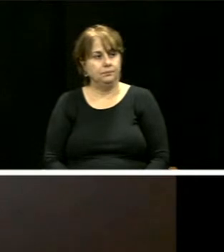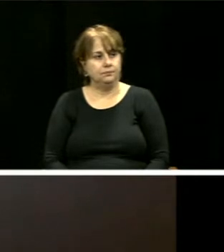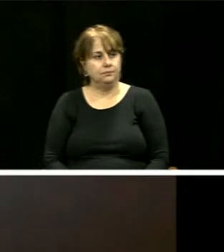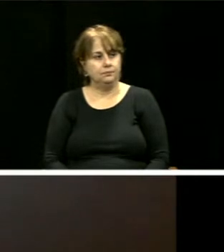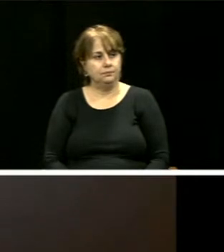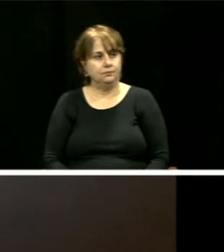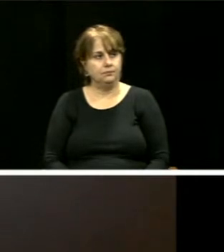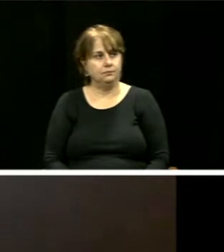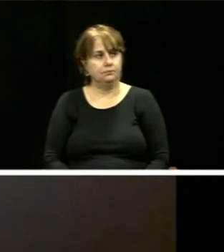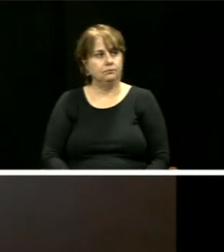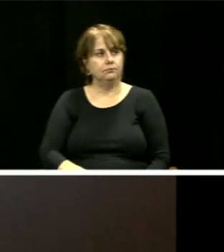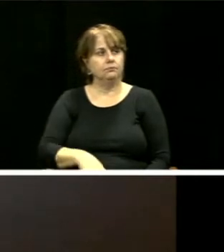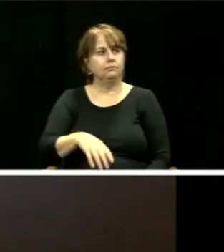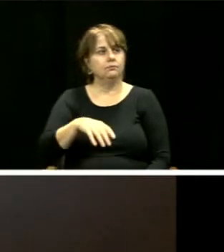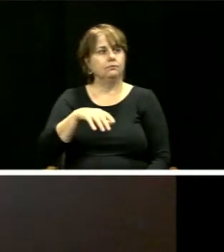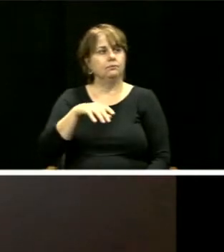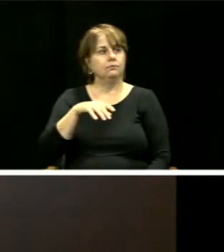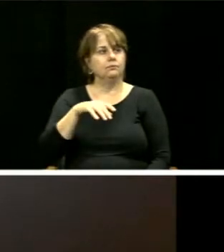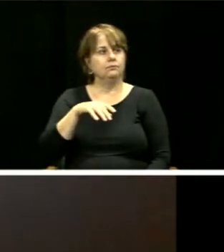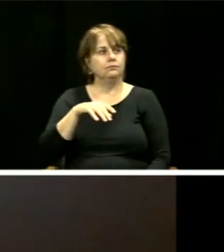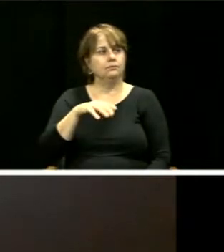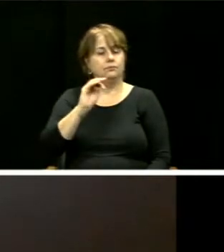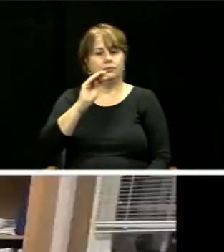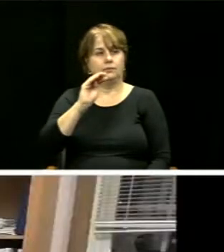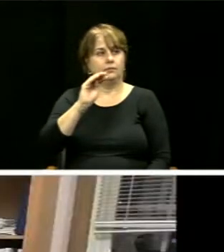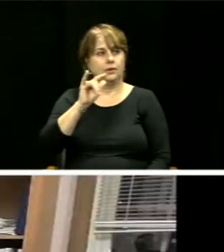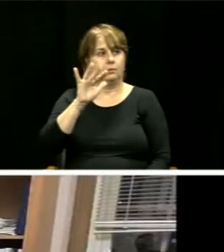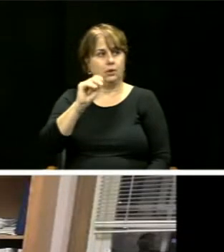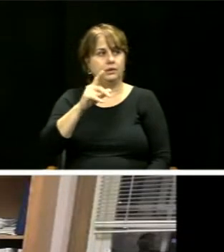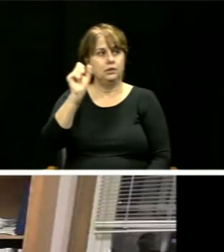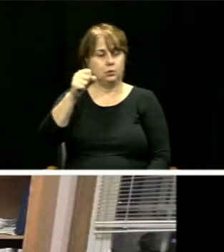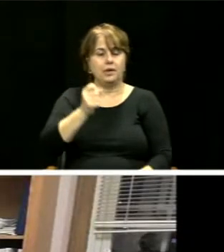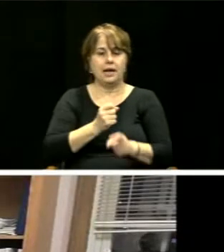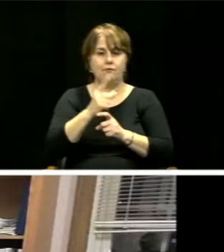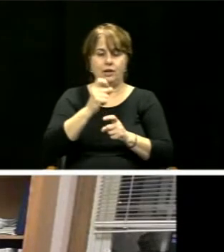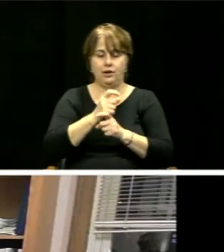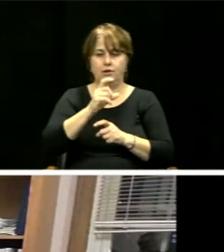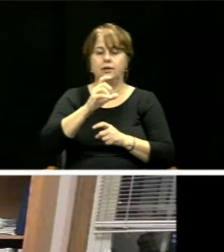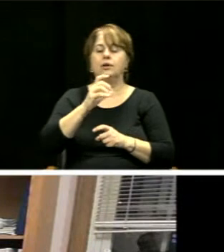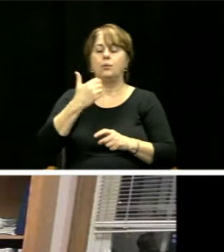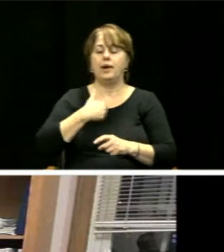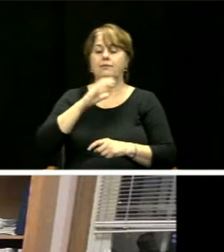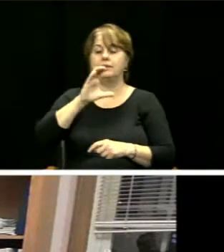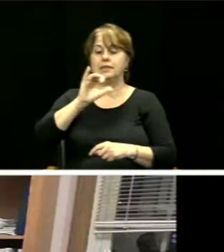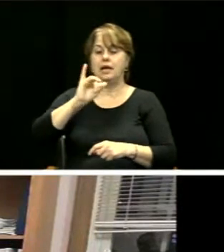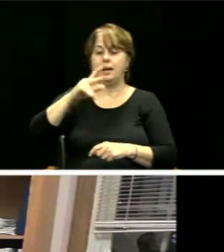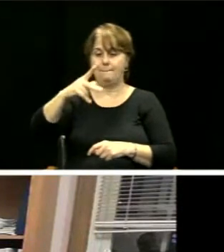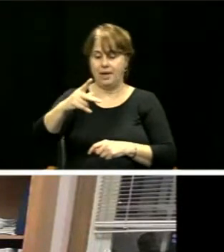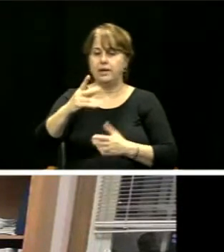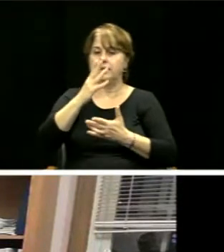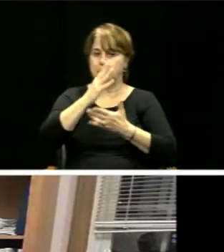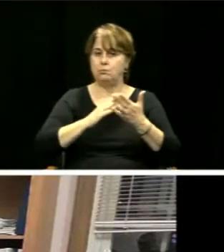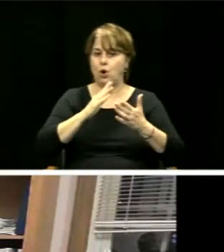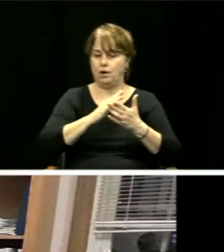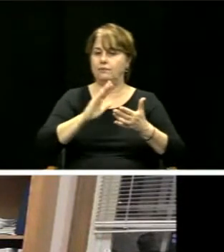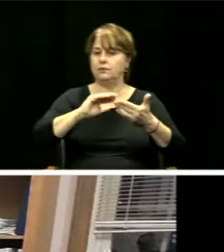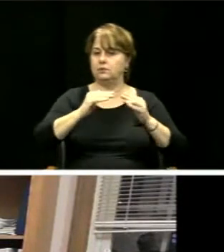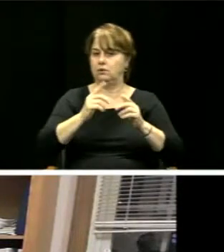Sure. So each year the town has a CIP, which is a capital improvement program. This is a component of the town's greater